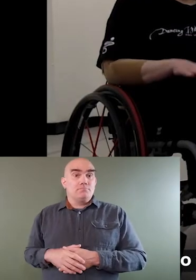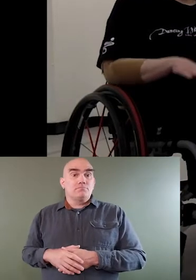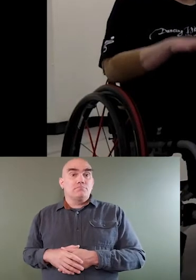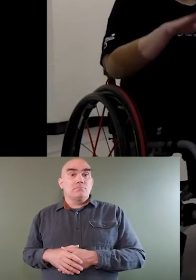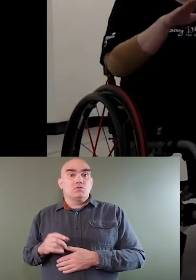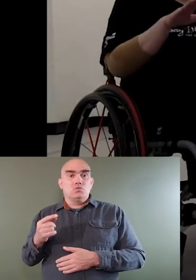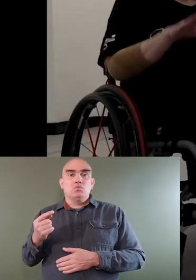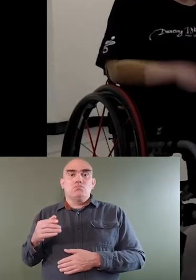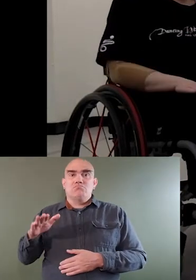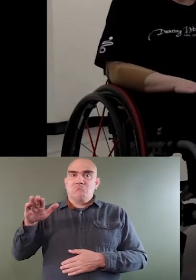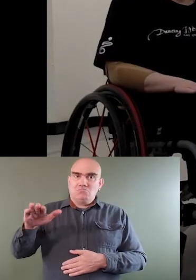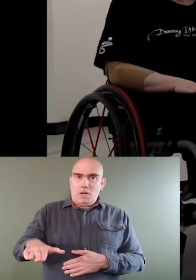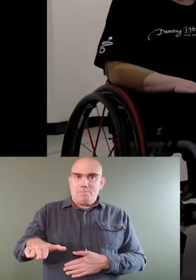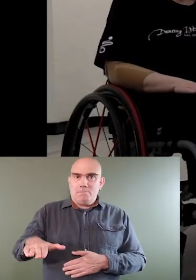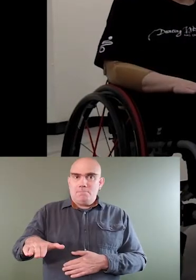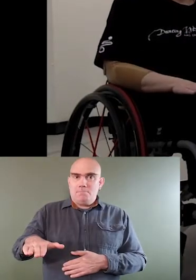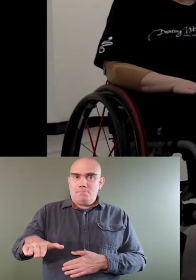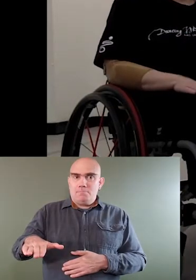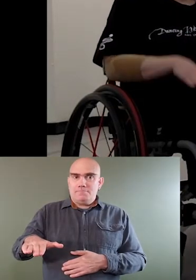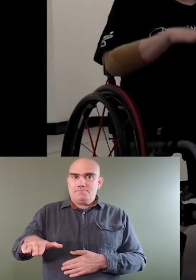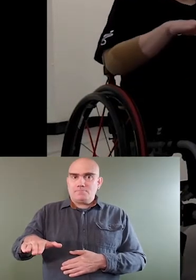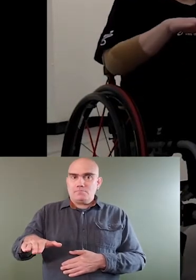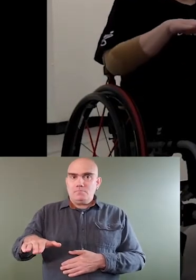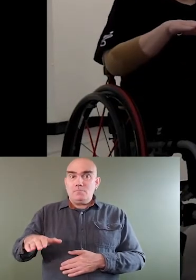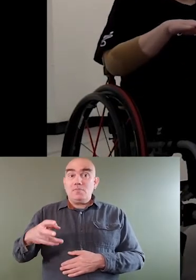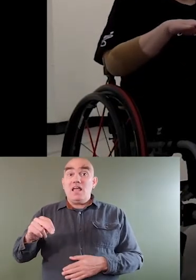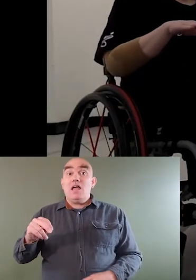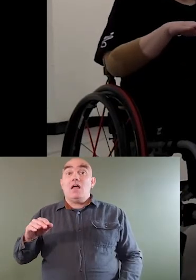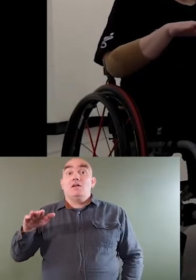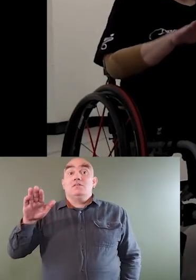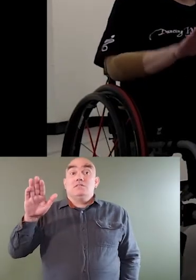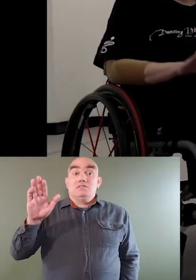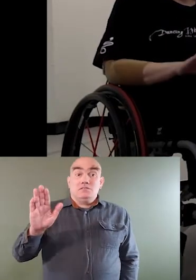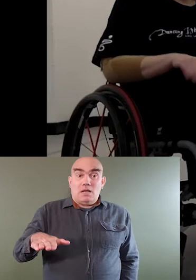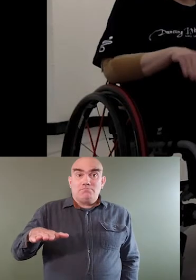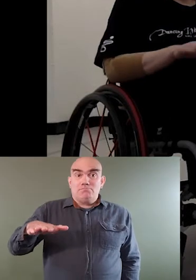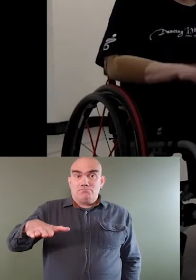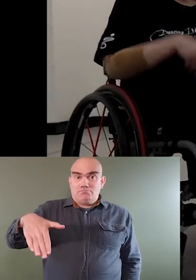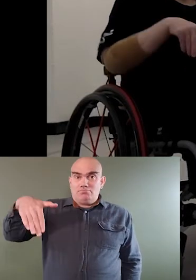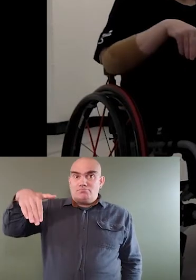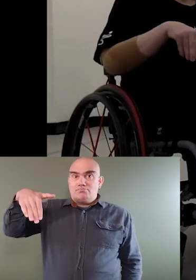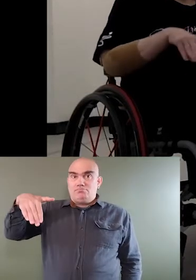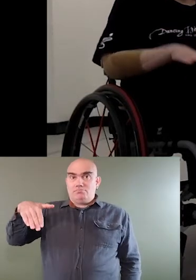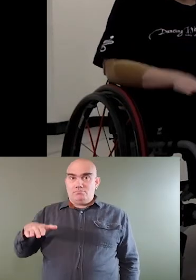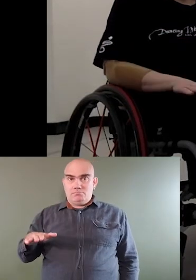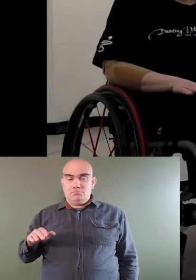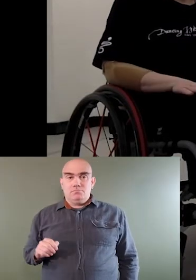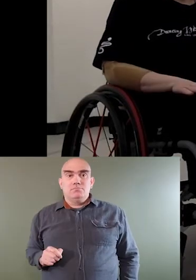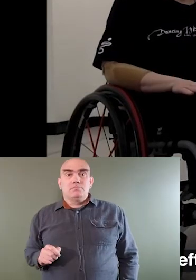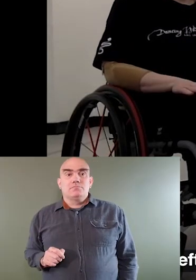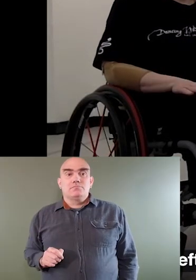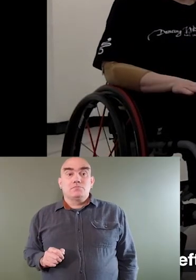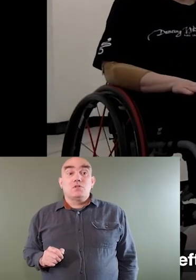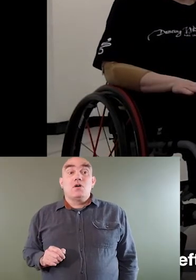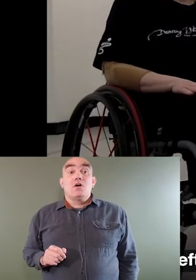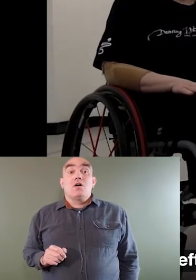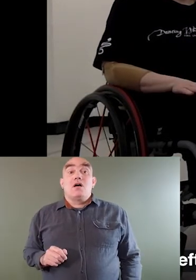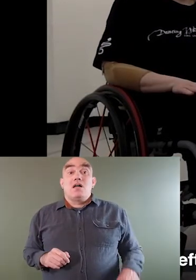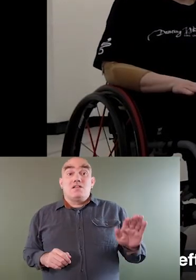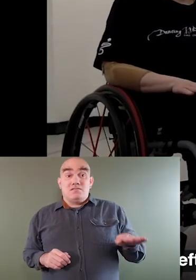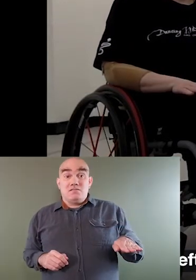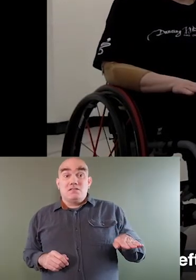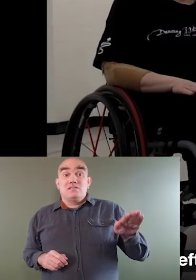foot, and do a stomp forward, which lifts. You brush back, and then we stop. Left